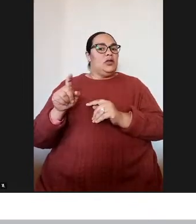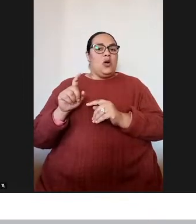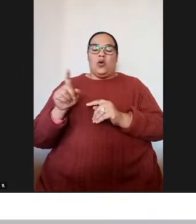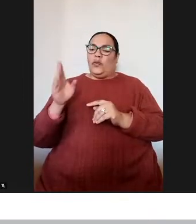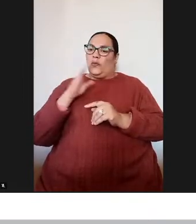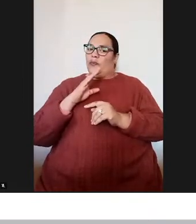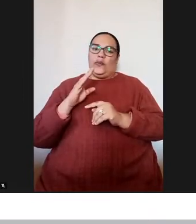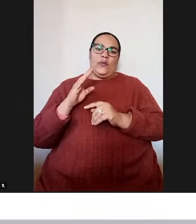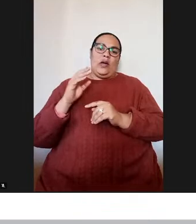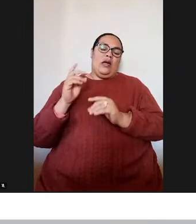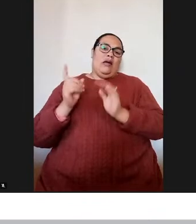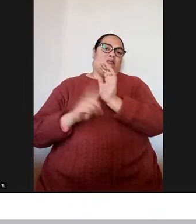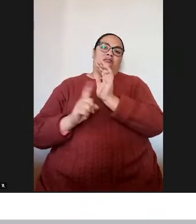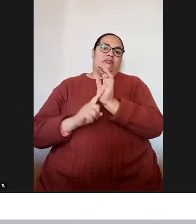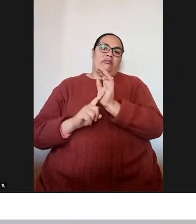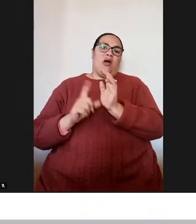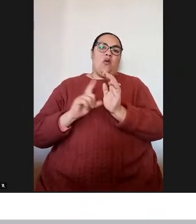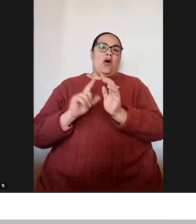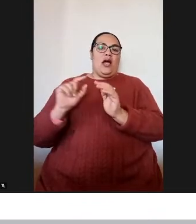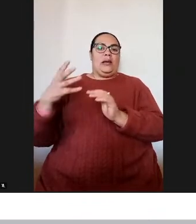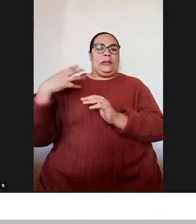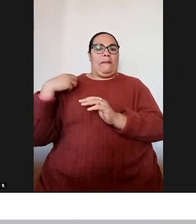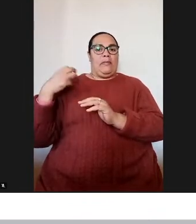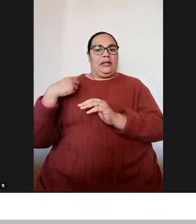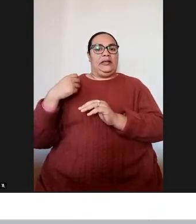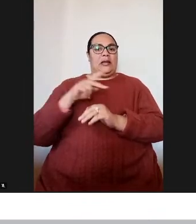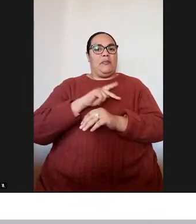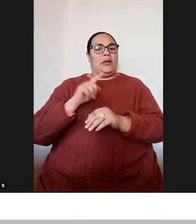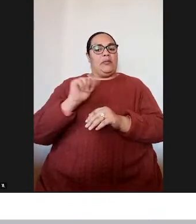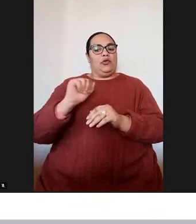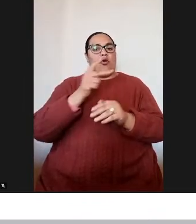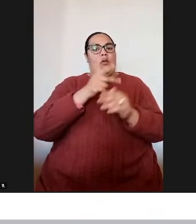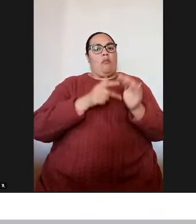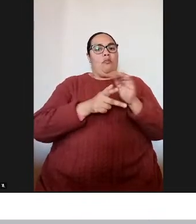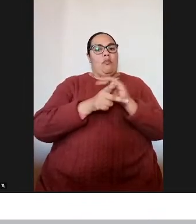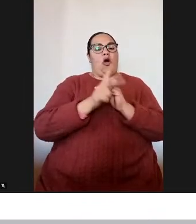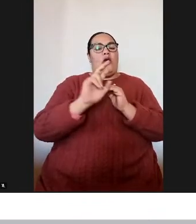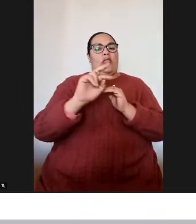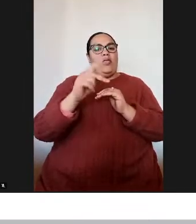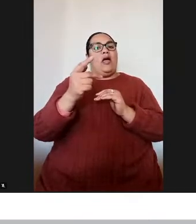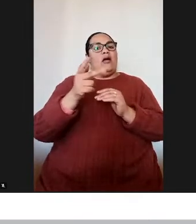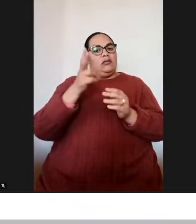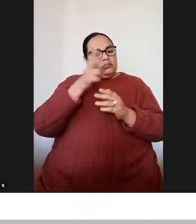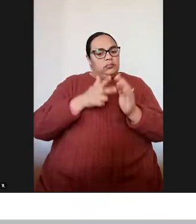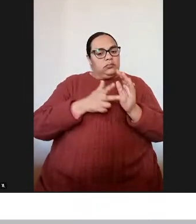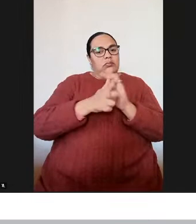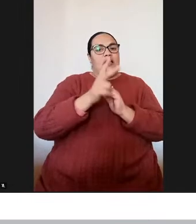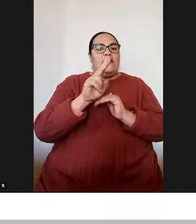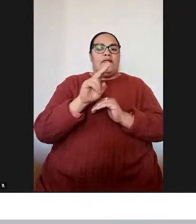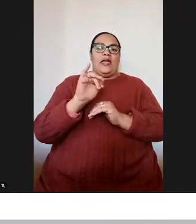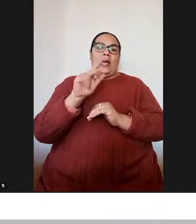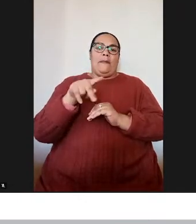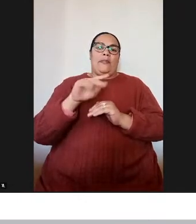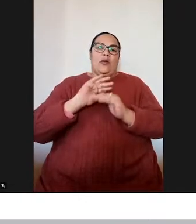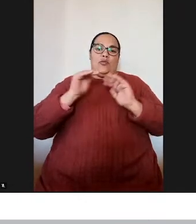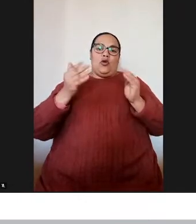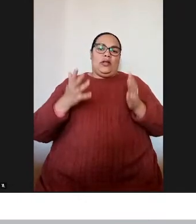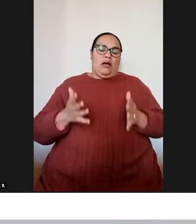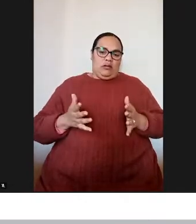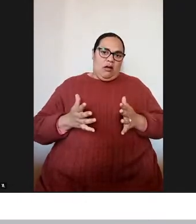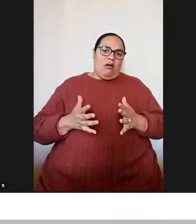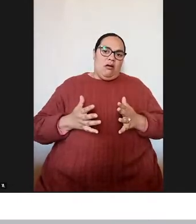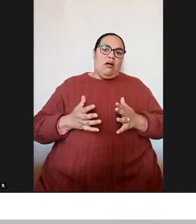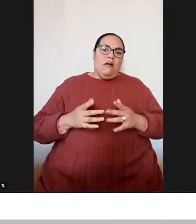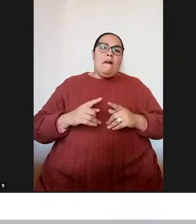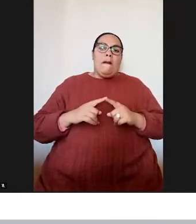detector because the ministers, the premier, they park there, they come through with their VIP protectors.